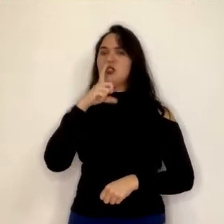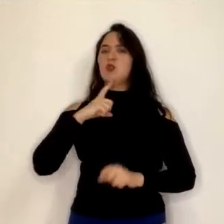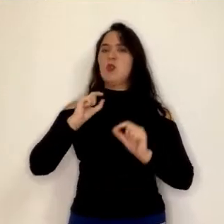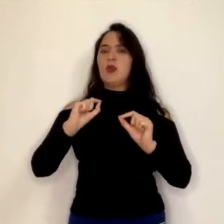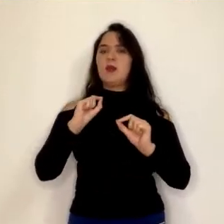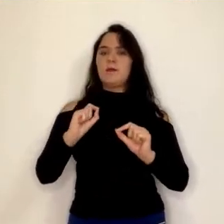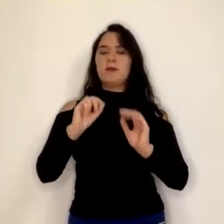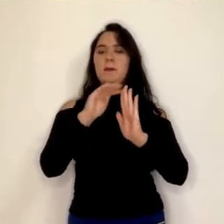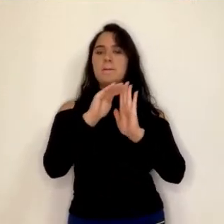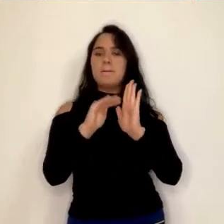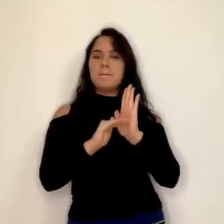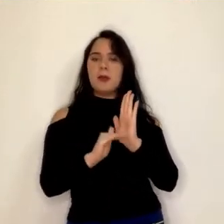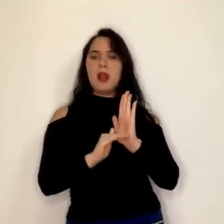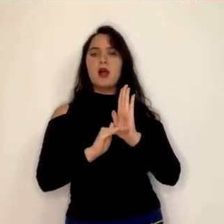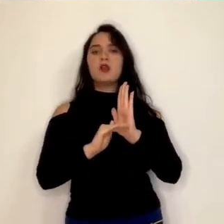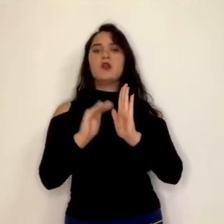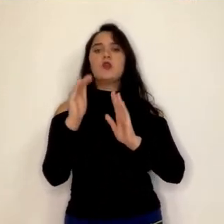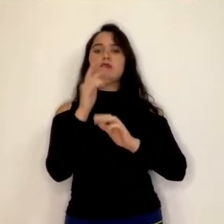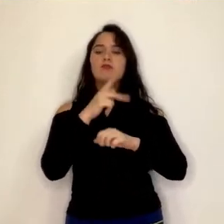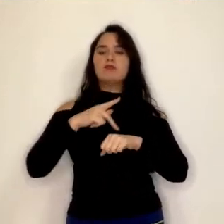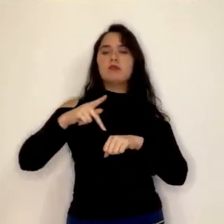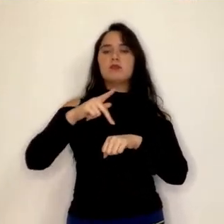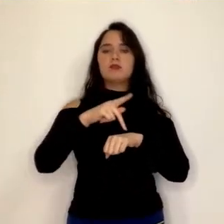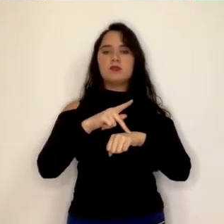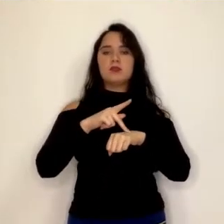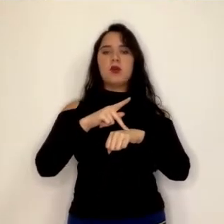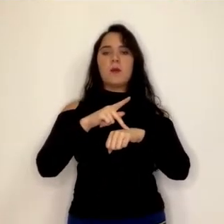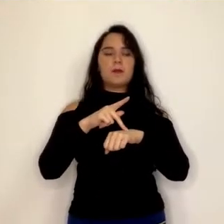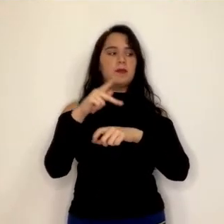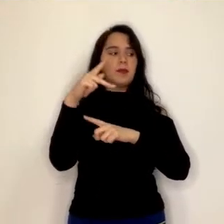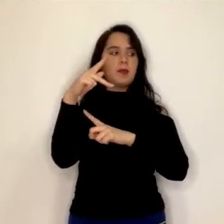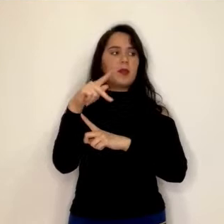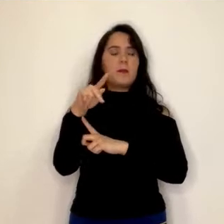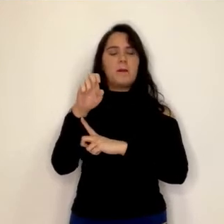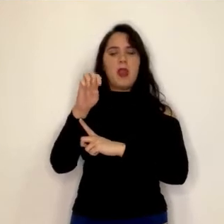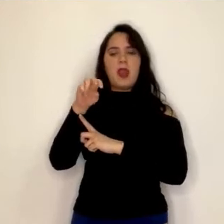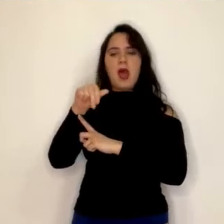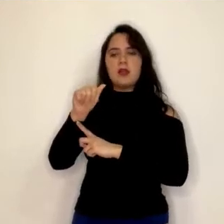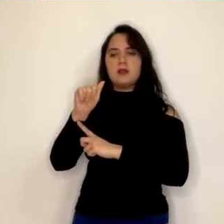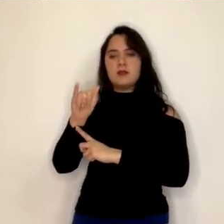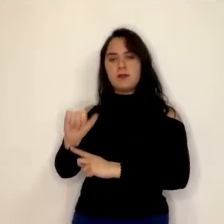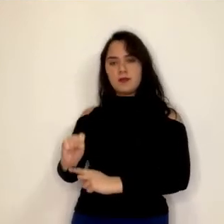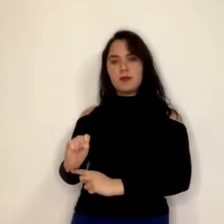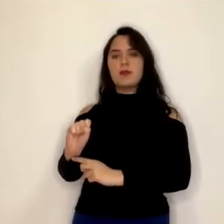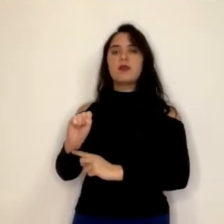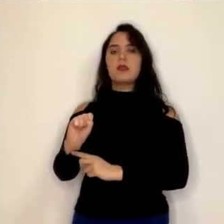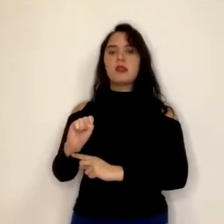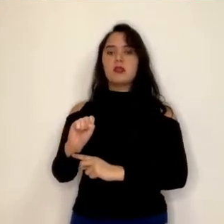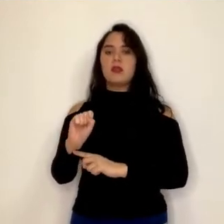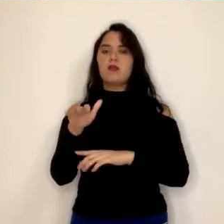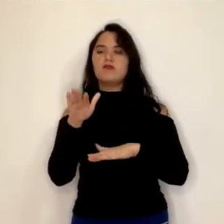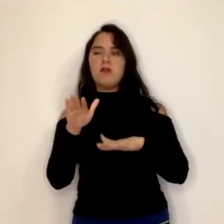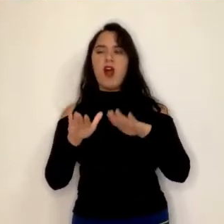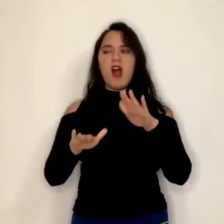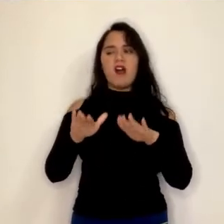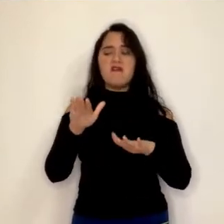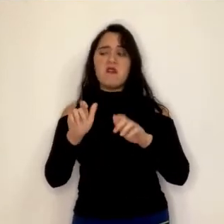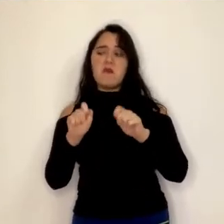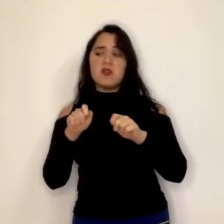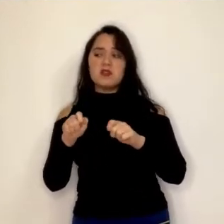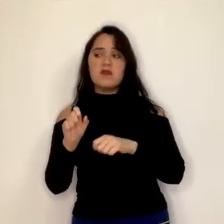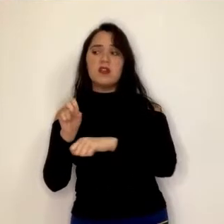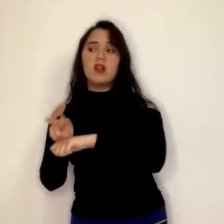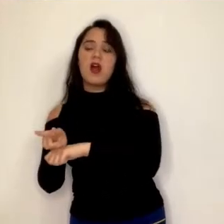the past, there was the National Plan for Educational Support that would ensure